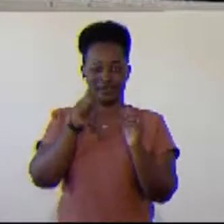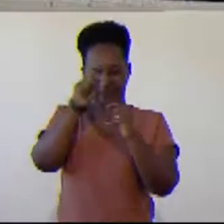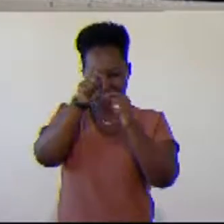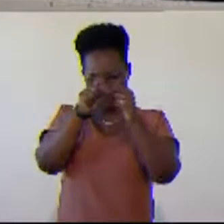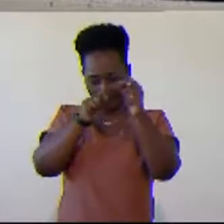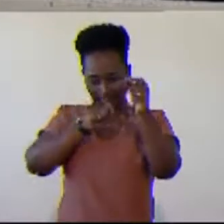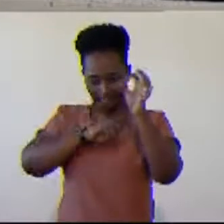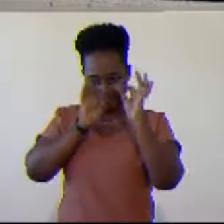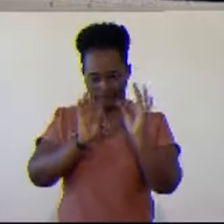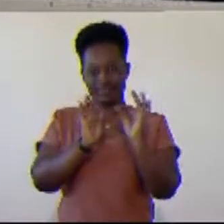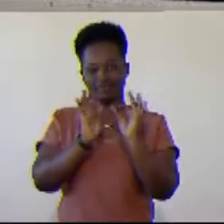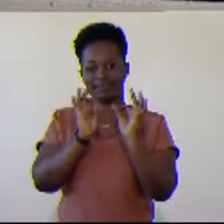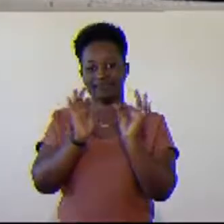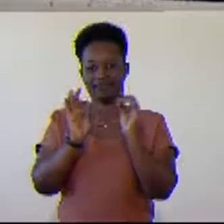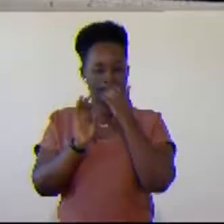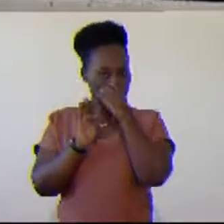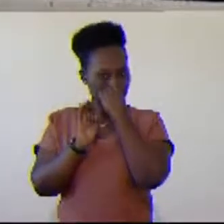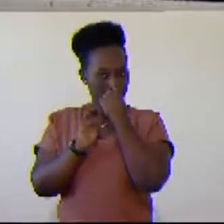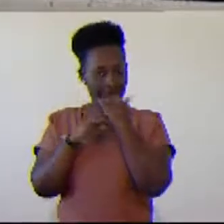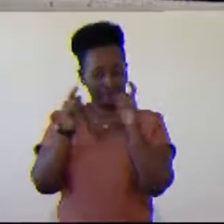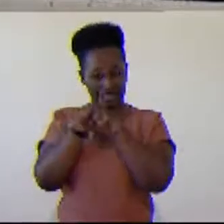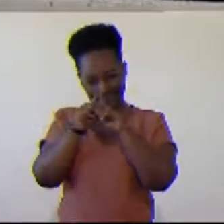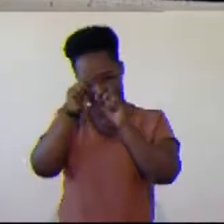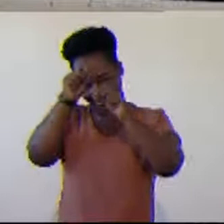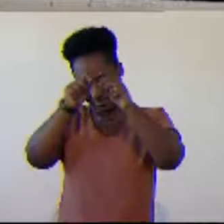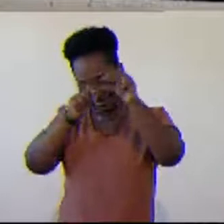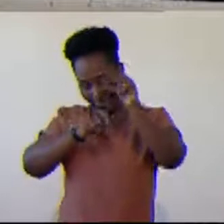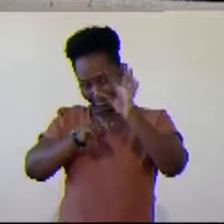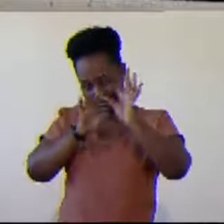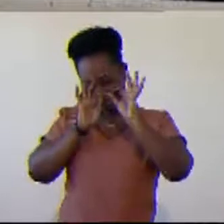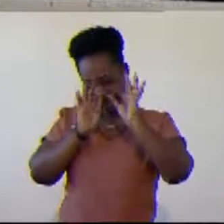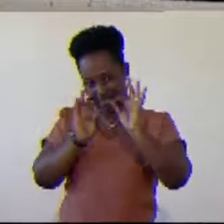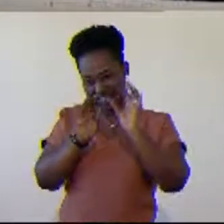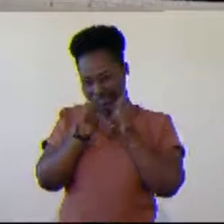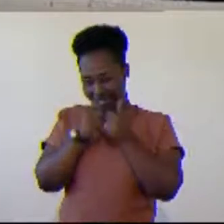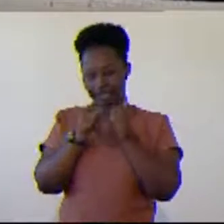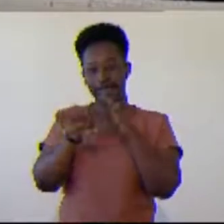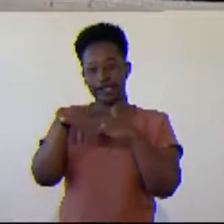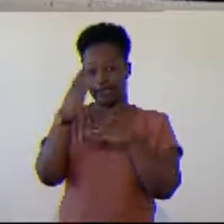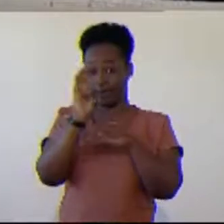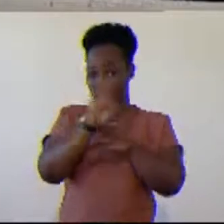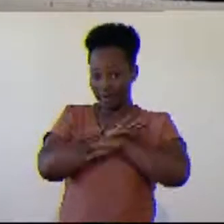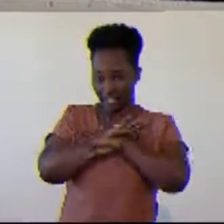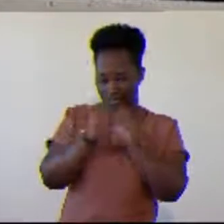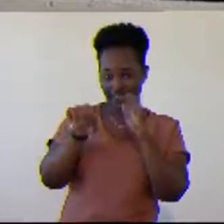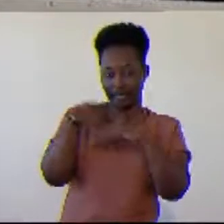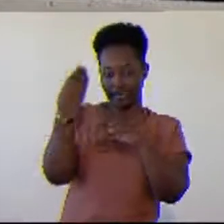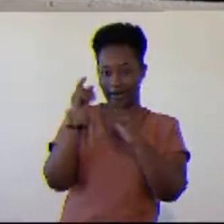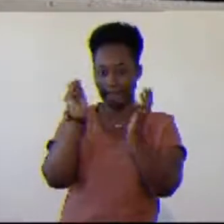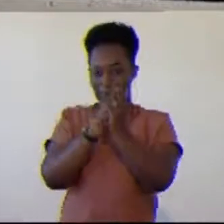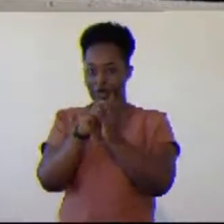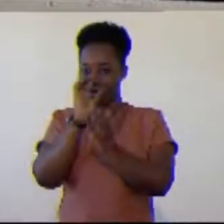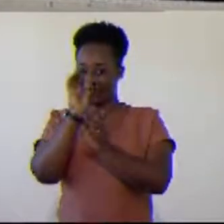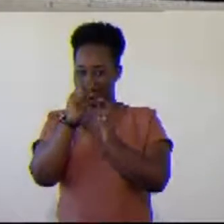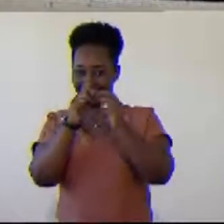with that point. And remember, you should do it very accurately. Then we go to C. You join C with